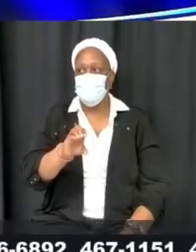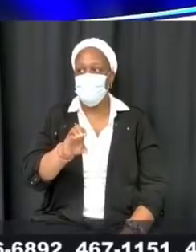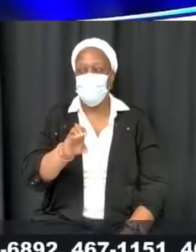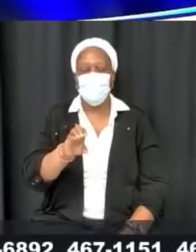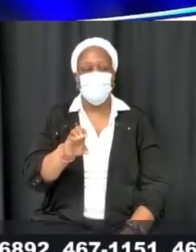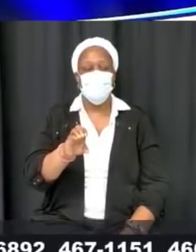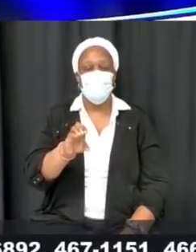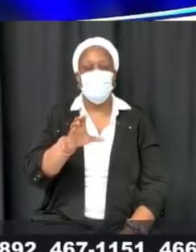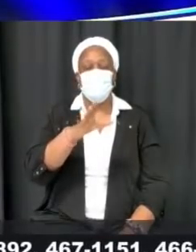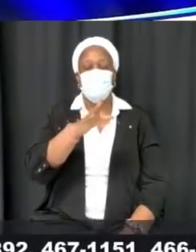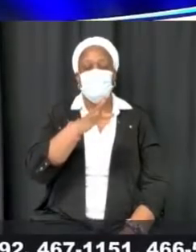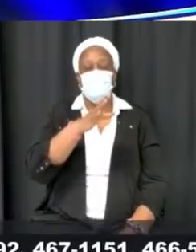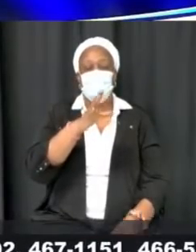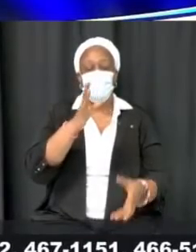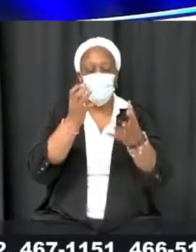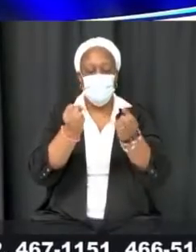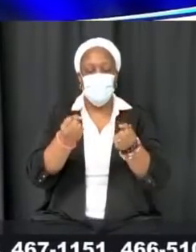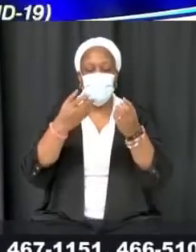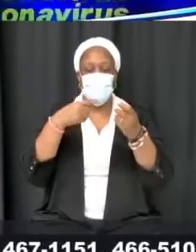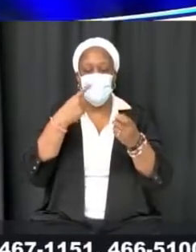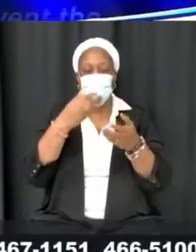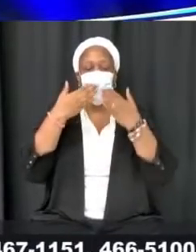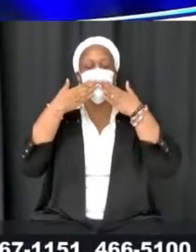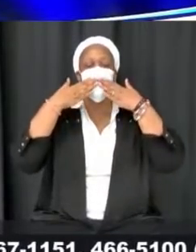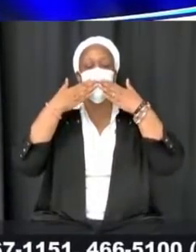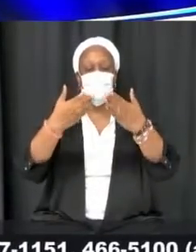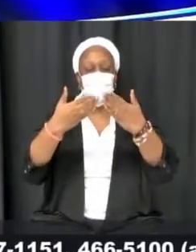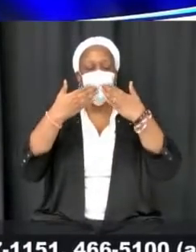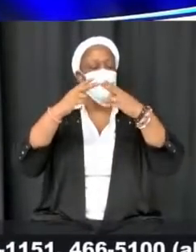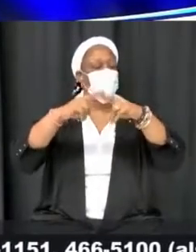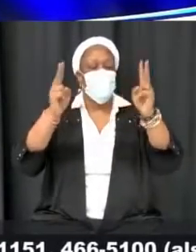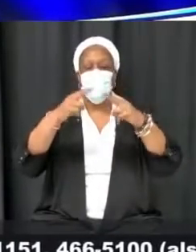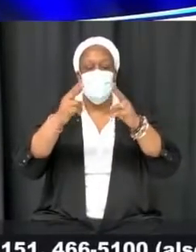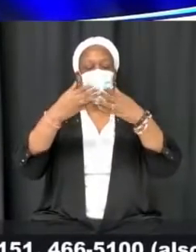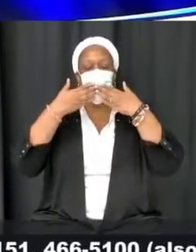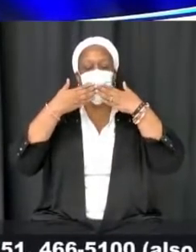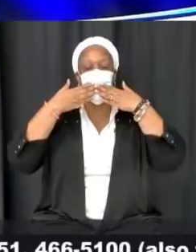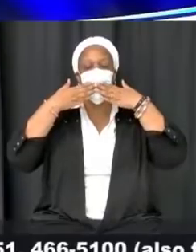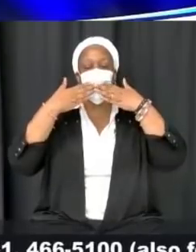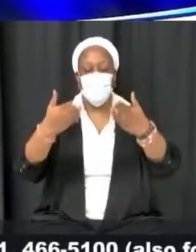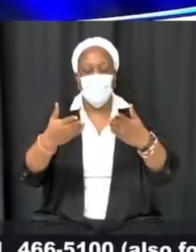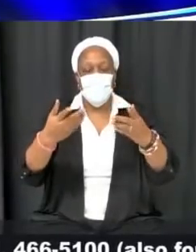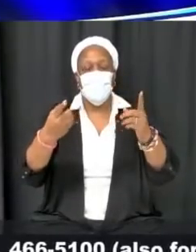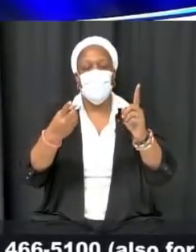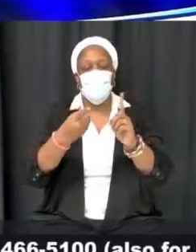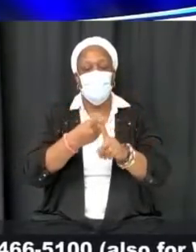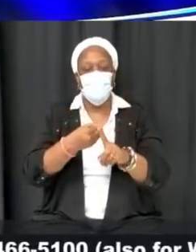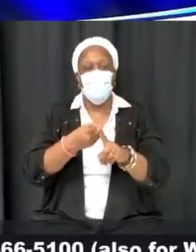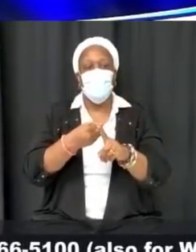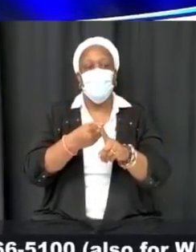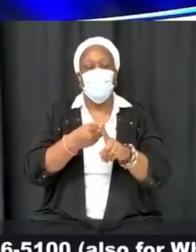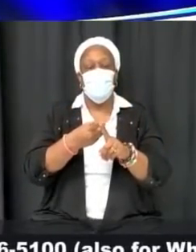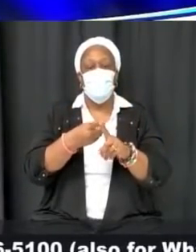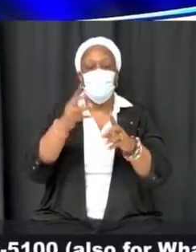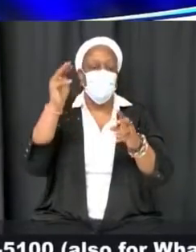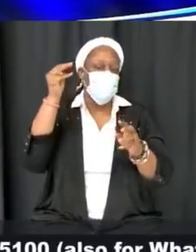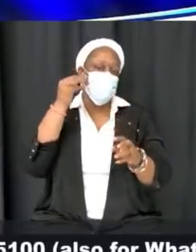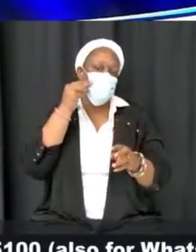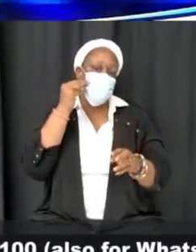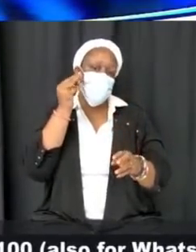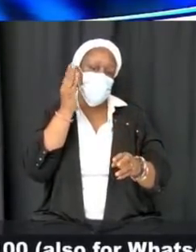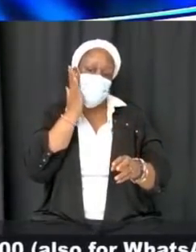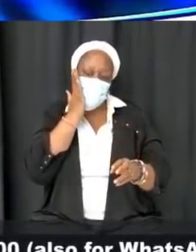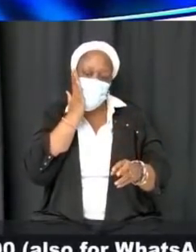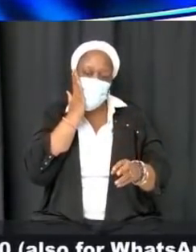Marriott Vacation Club for their generous donation of food items to help the vulnerable during